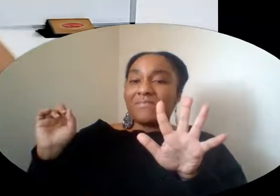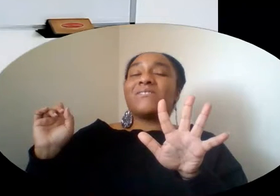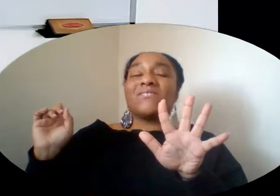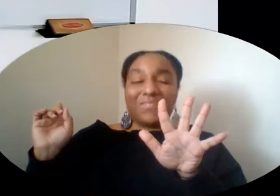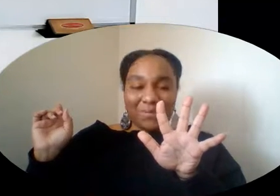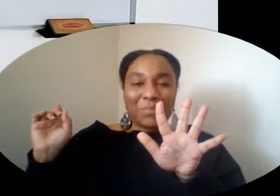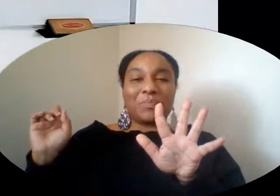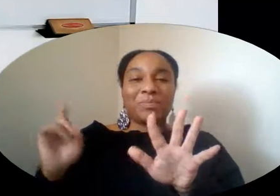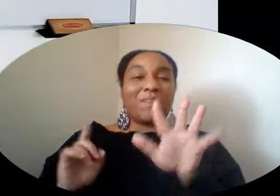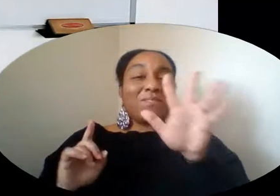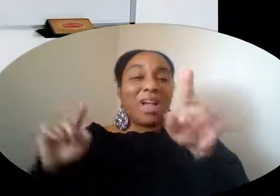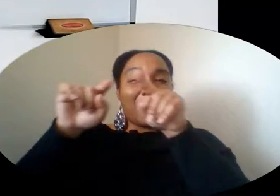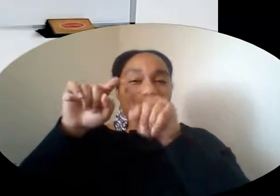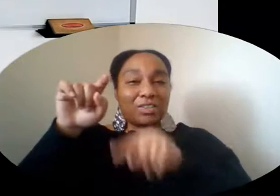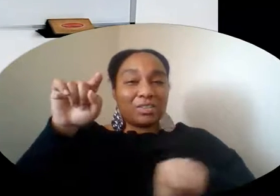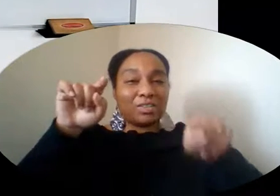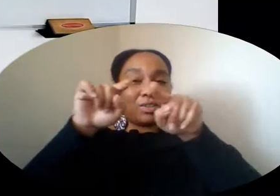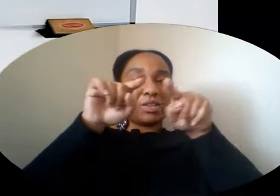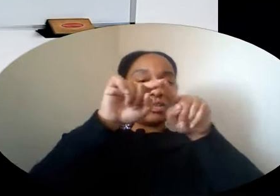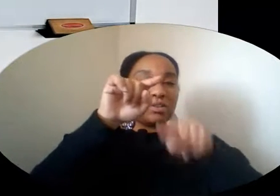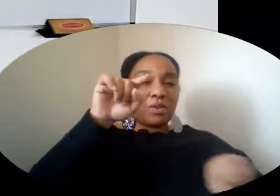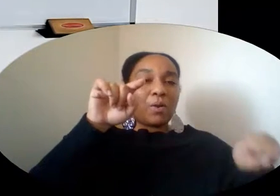1, 2, 3, 4, 5. There are 5 circles.